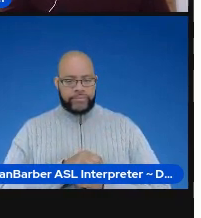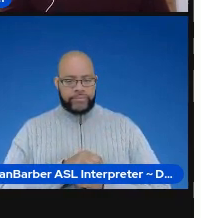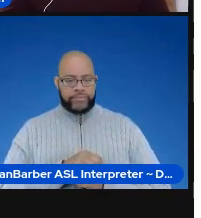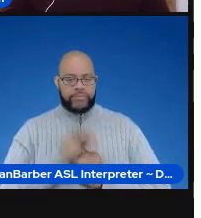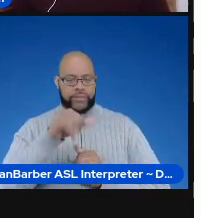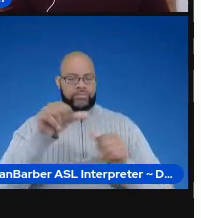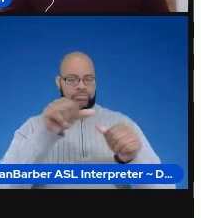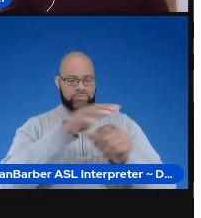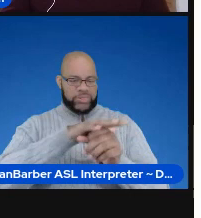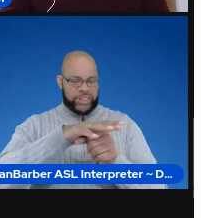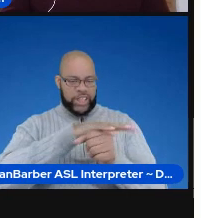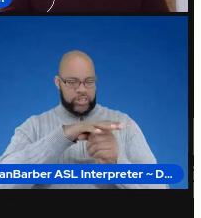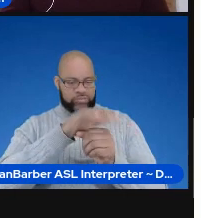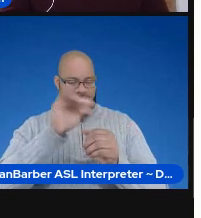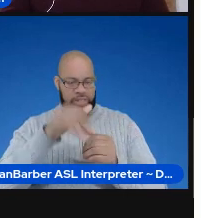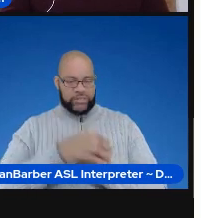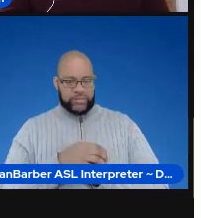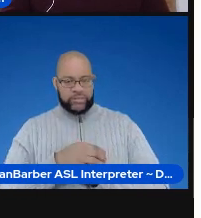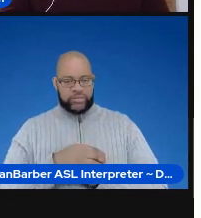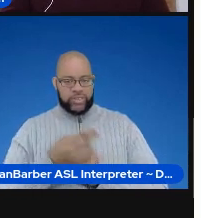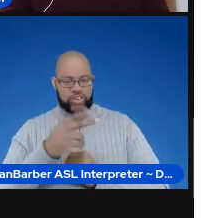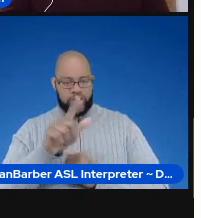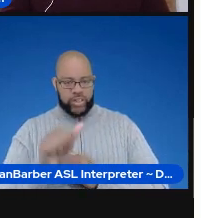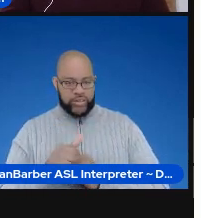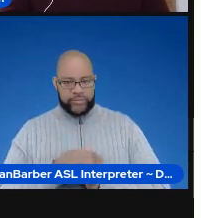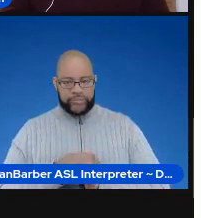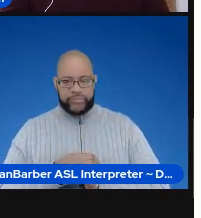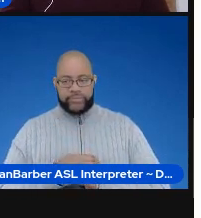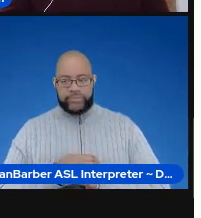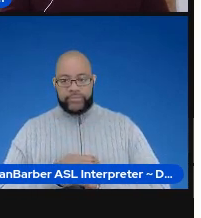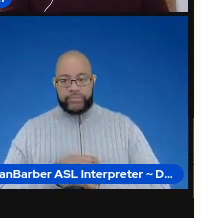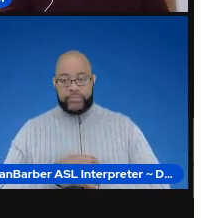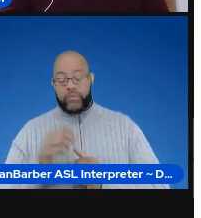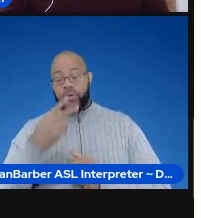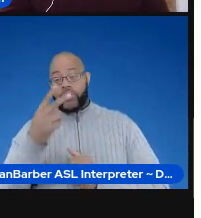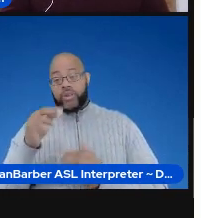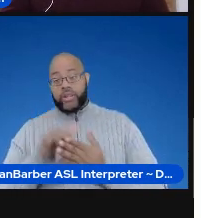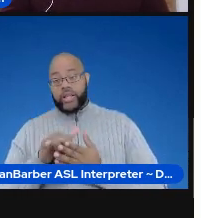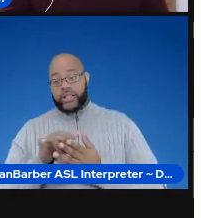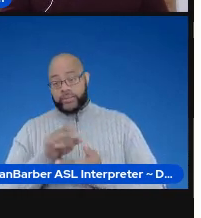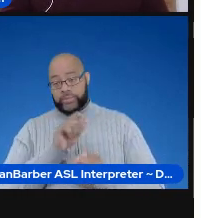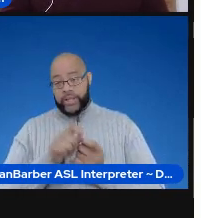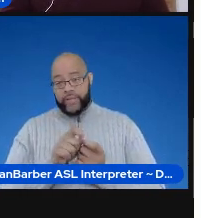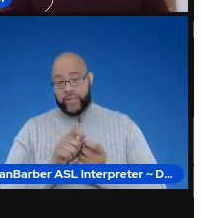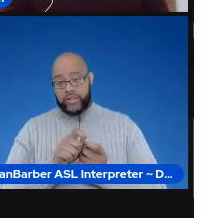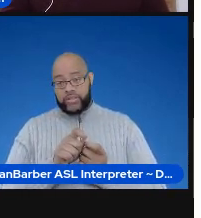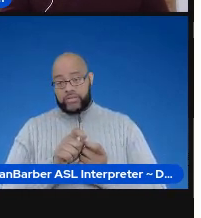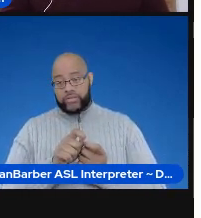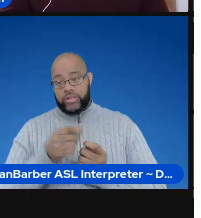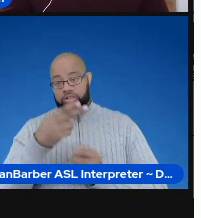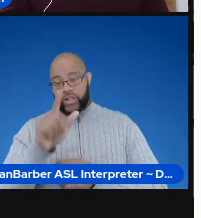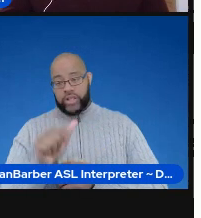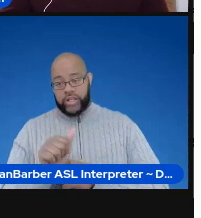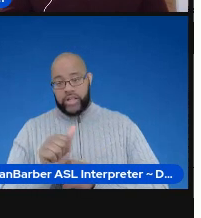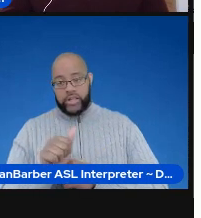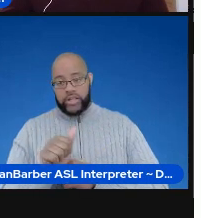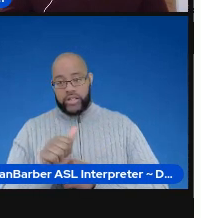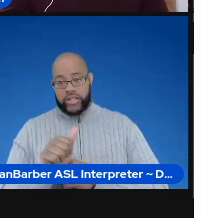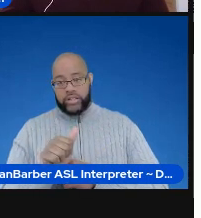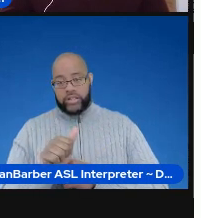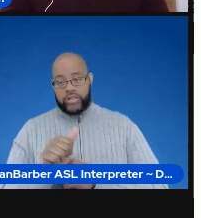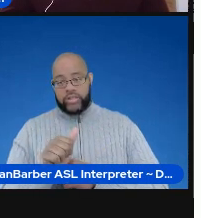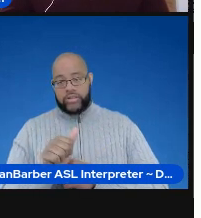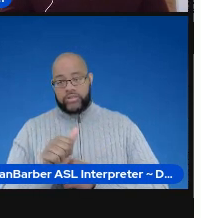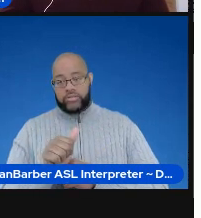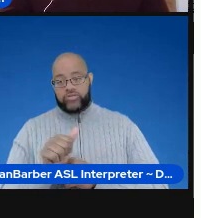region, MHC/HLA. And again, when you look at this particular HLA classical allele,